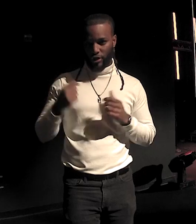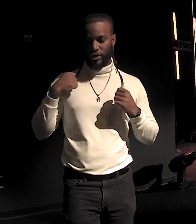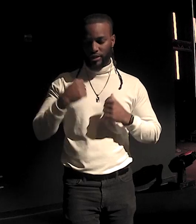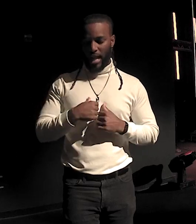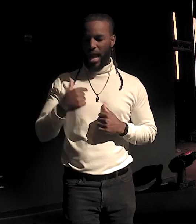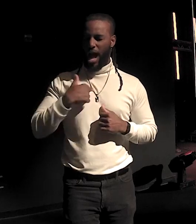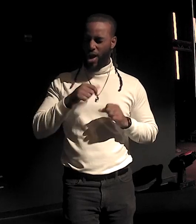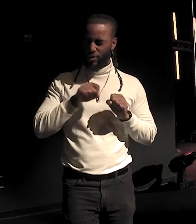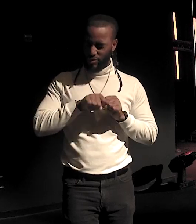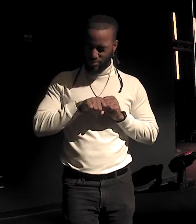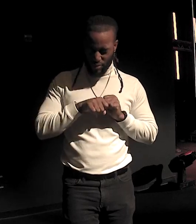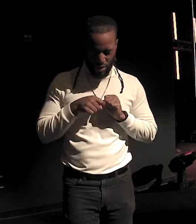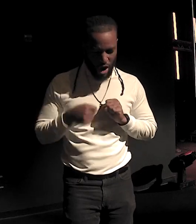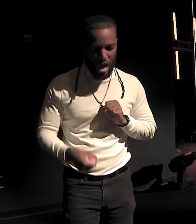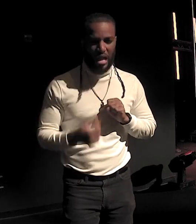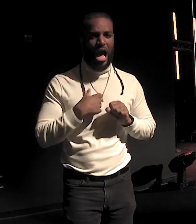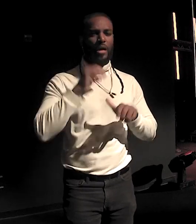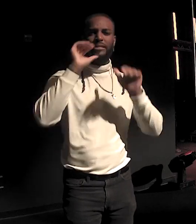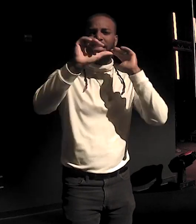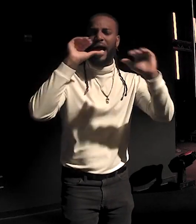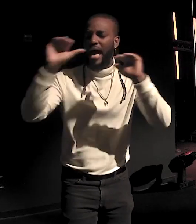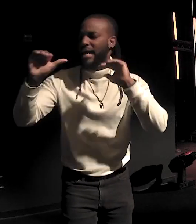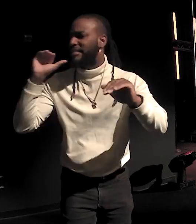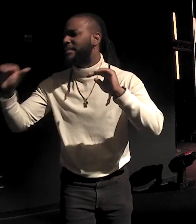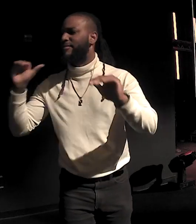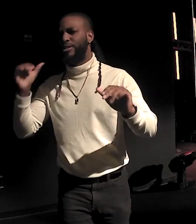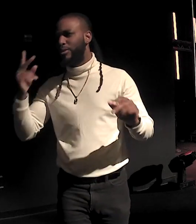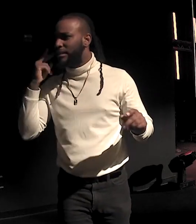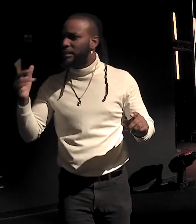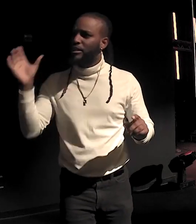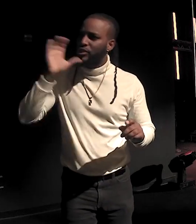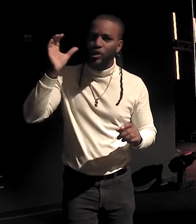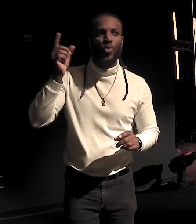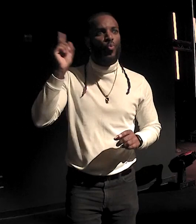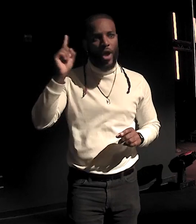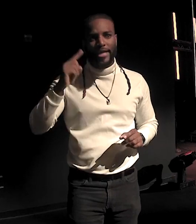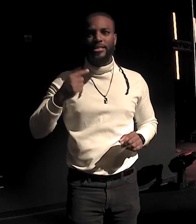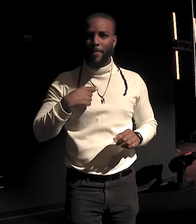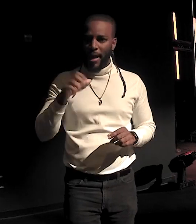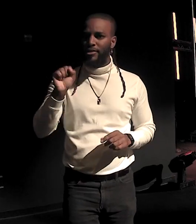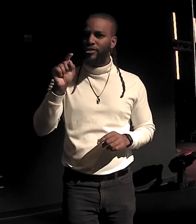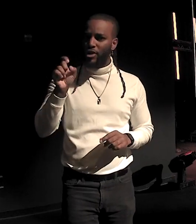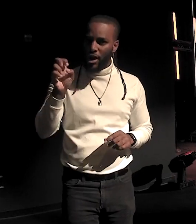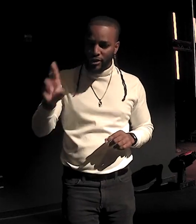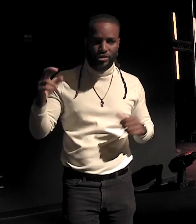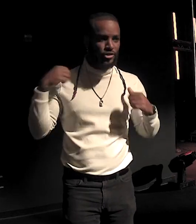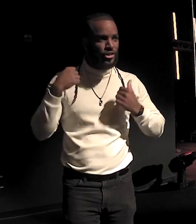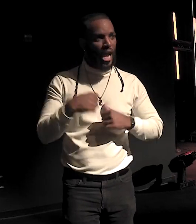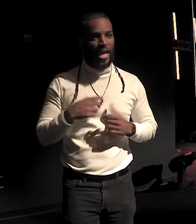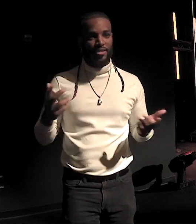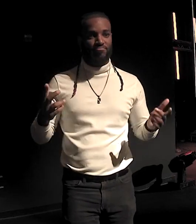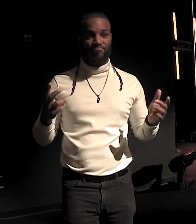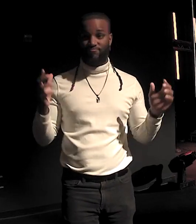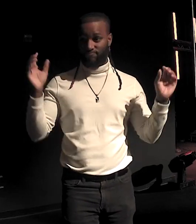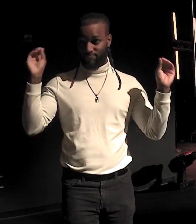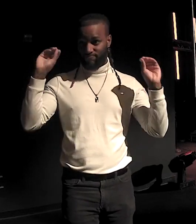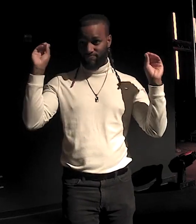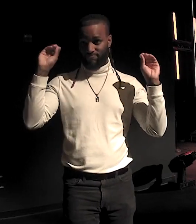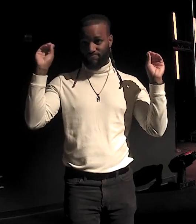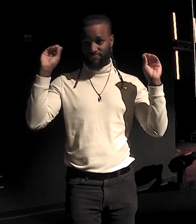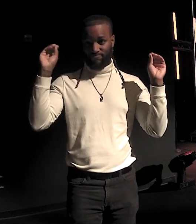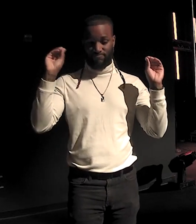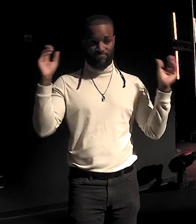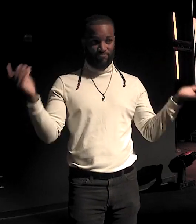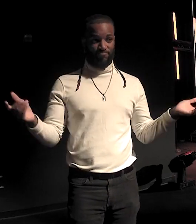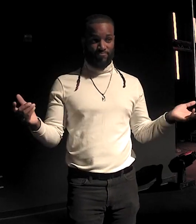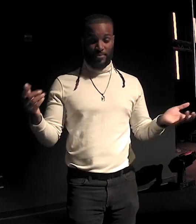I was brokenhearted. I was asking everybody. I was searching everywhere, like, where's my starter jacket? And no jacket.